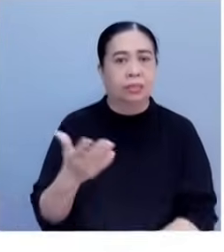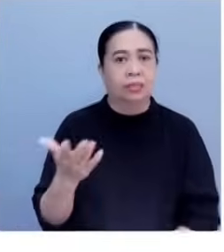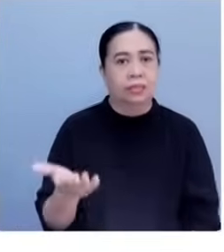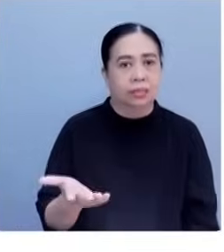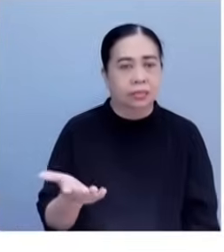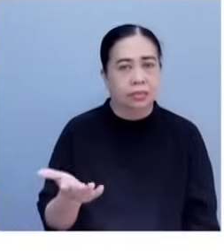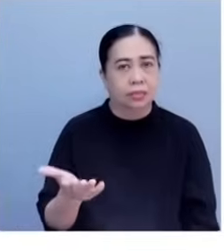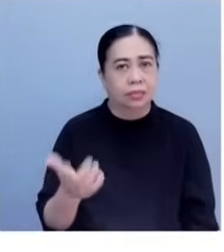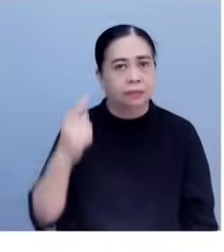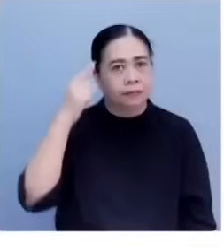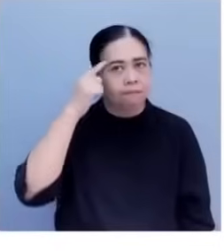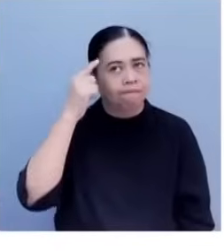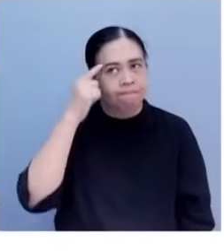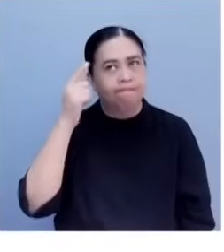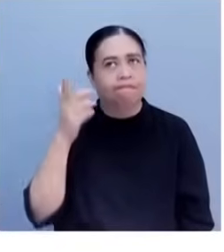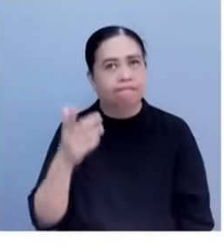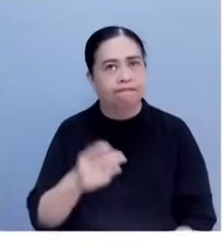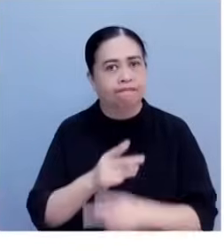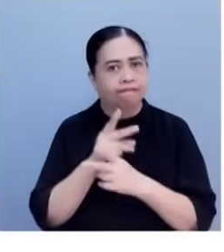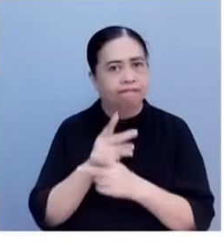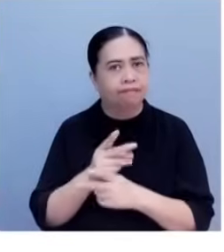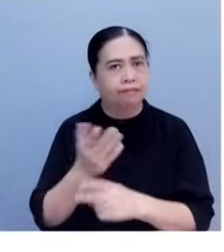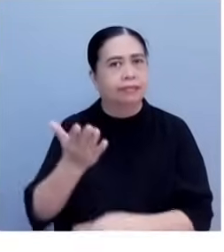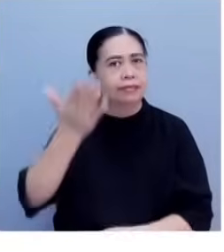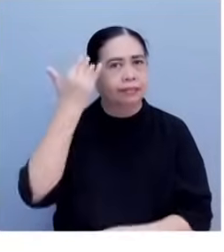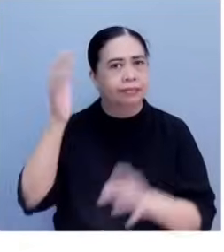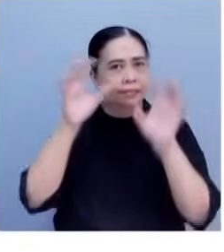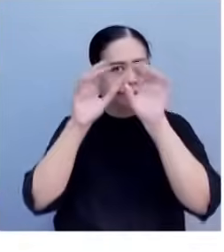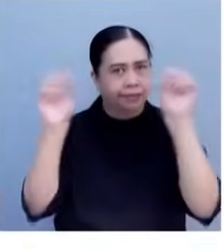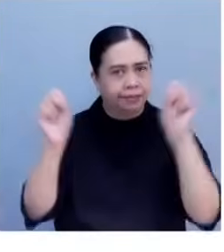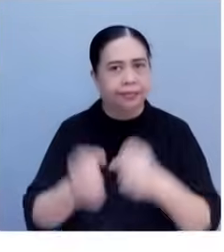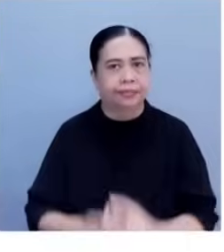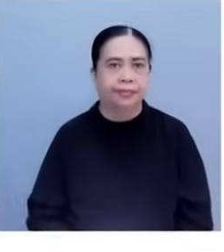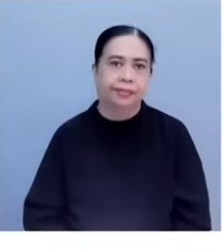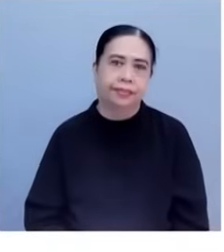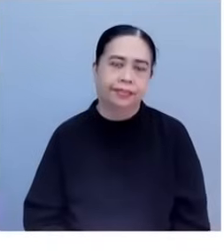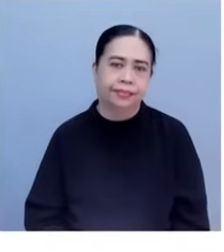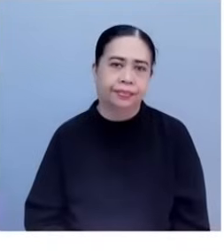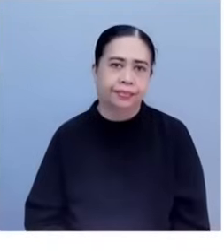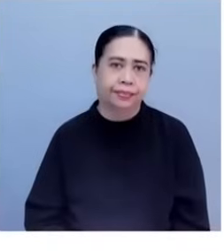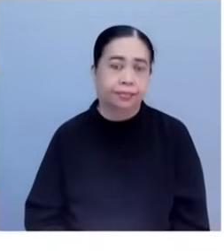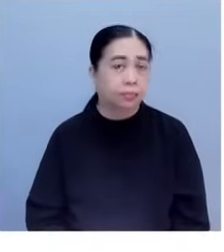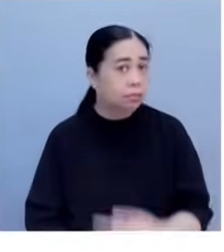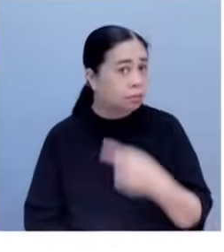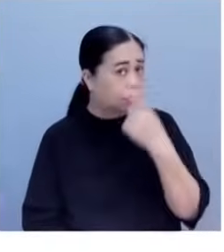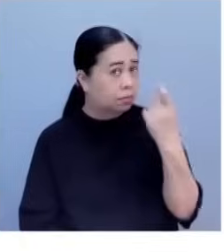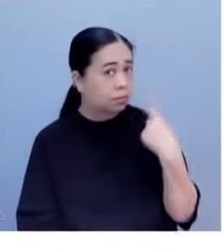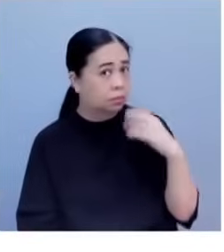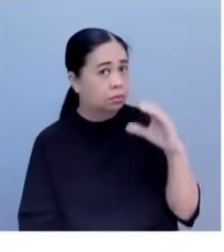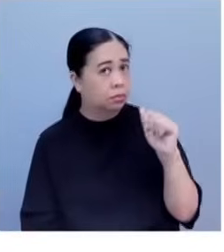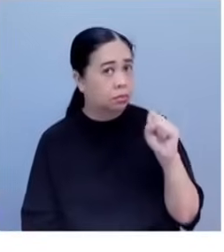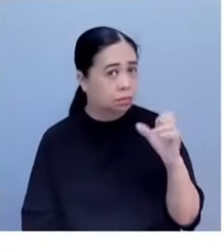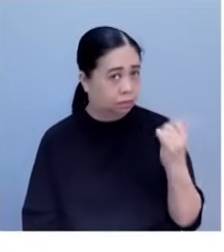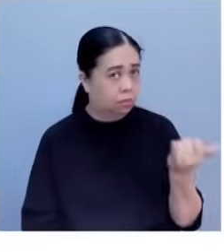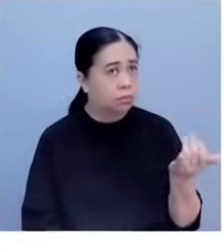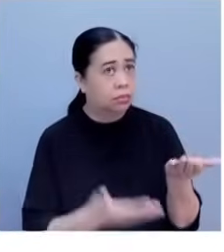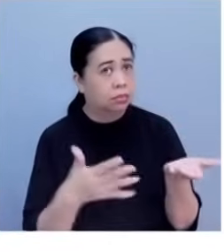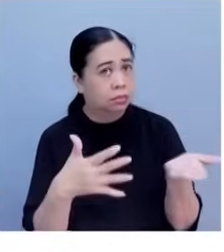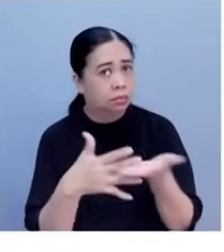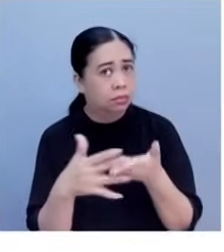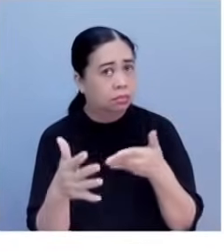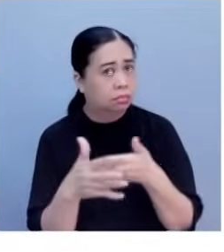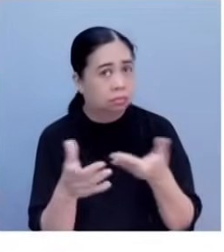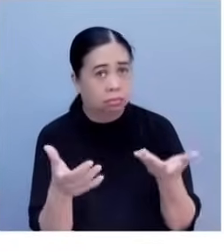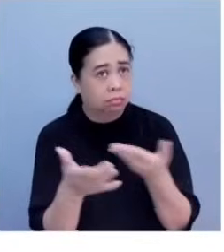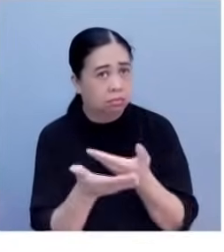He's a thinking former president. And because there's this case filed now, do you have